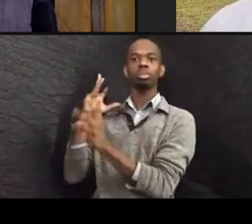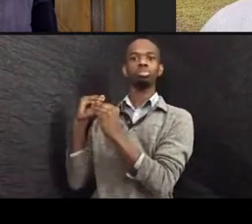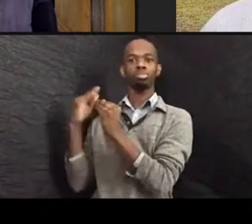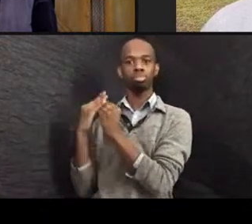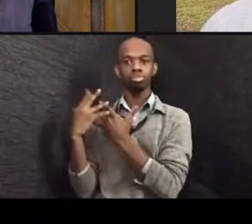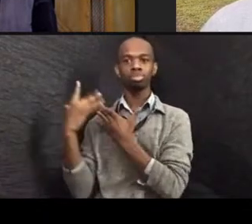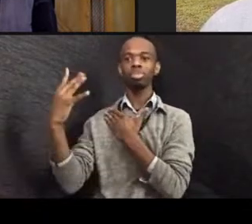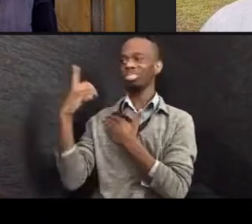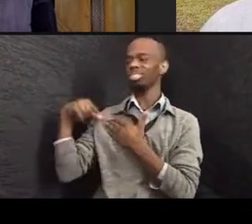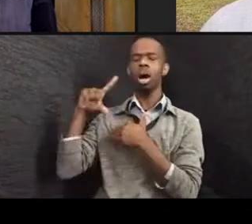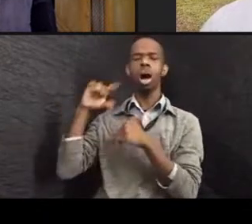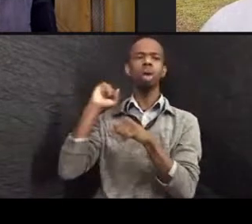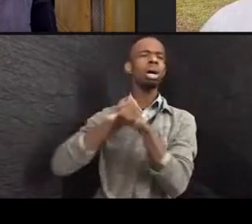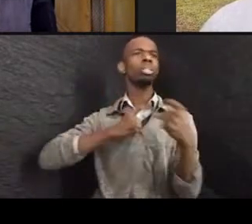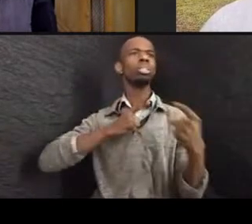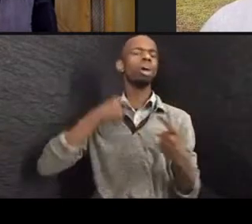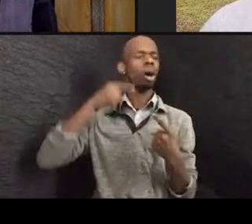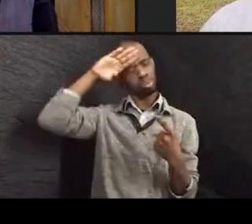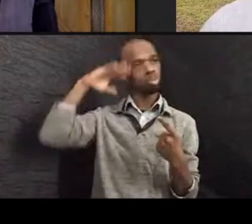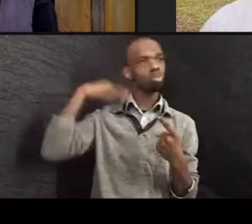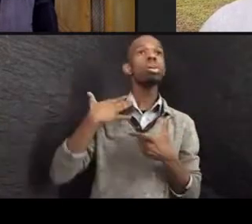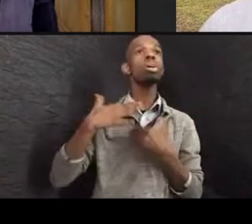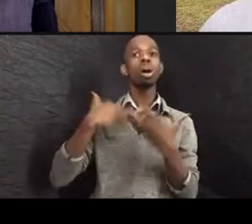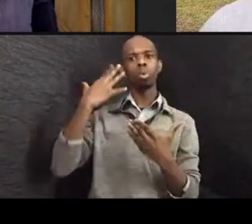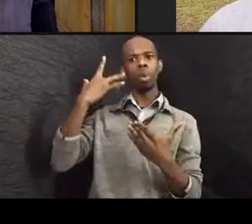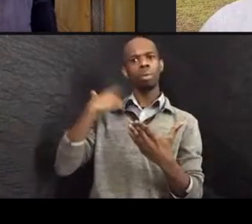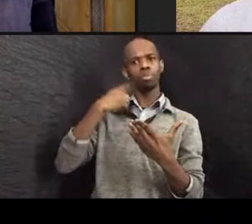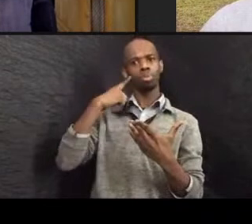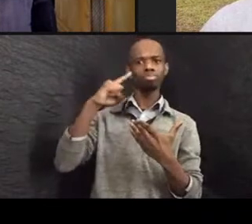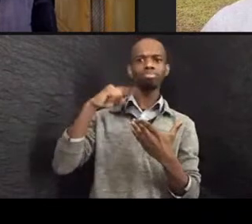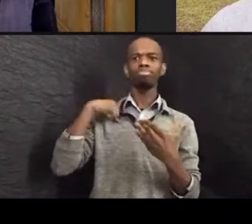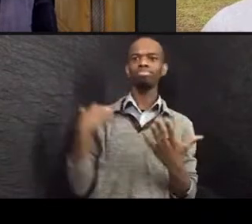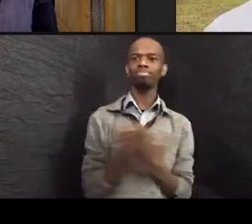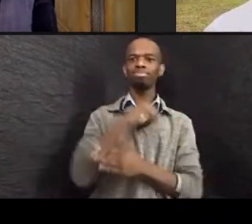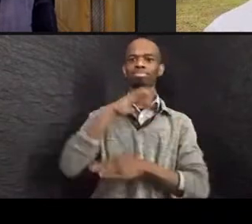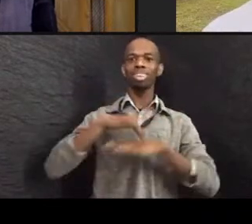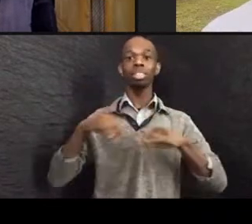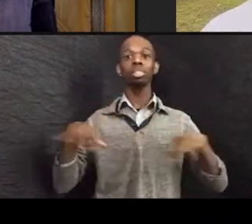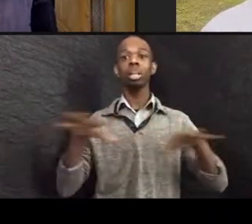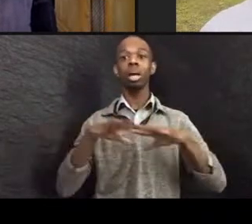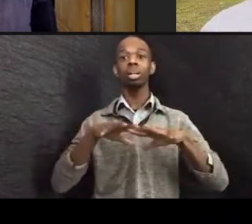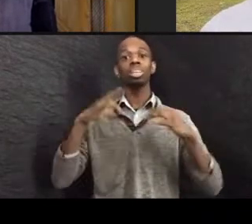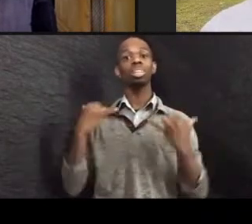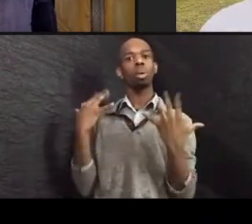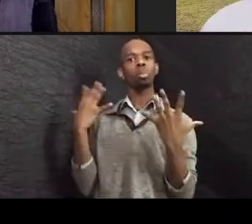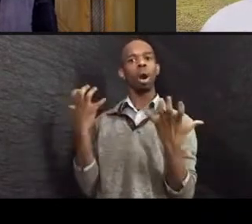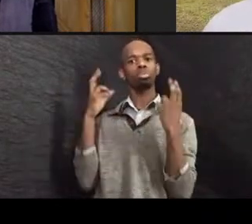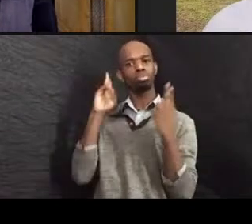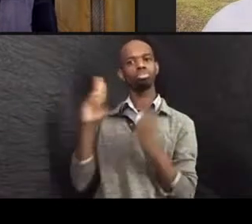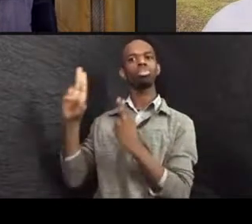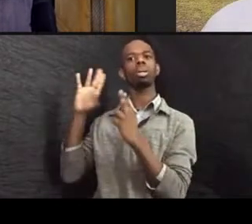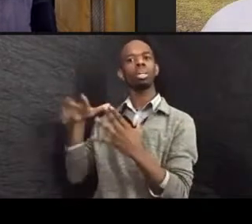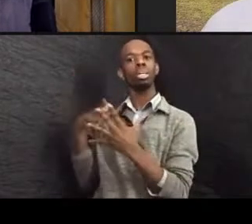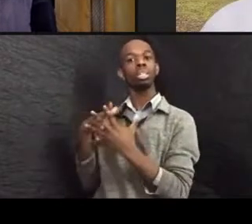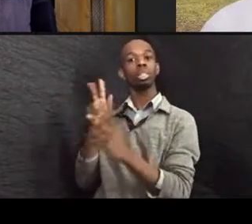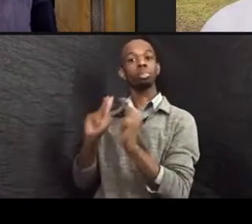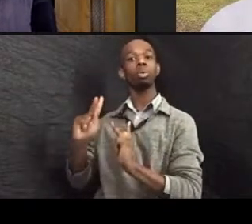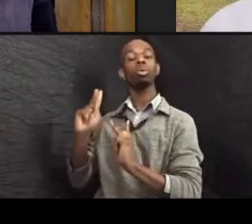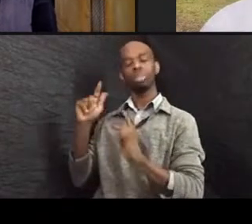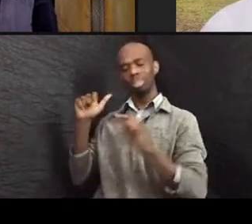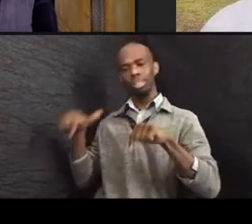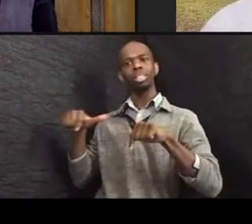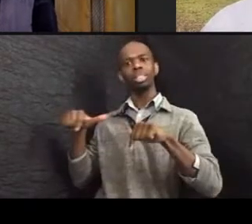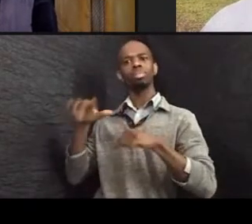land. Today, I give homage to the Native people by acknowledging that I live on the stolen land of the